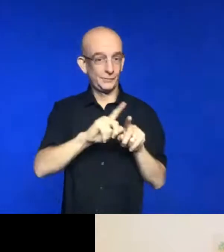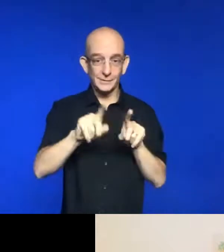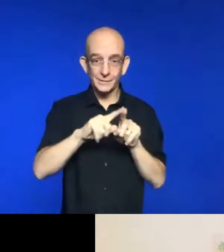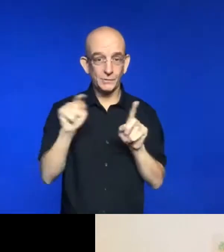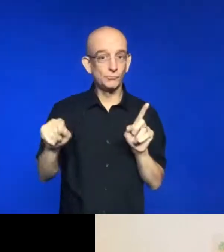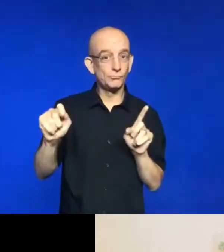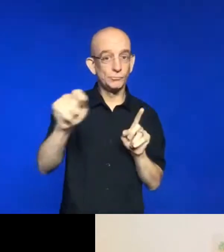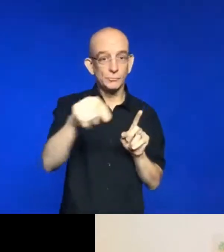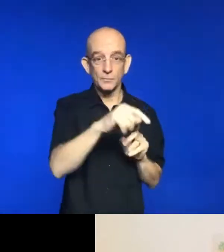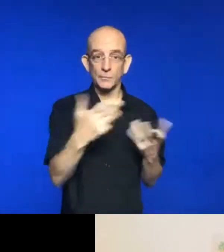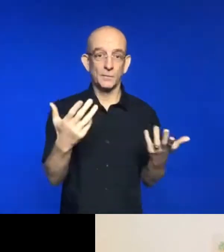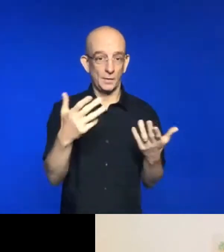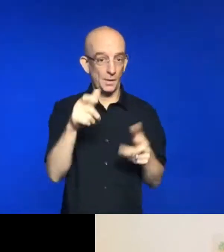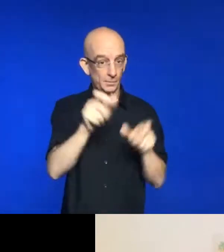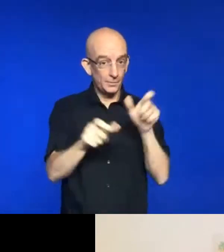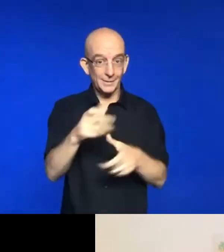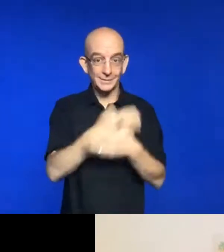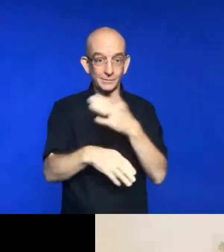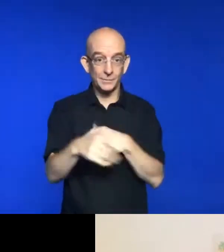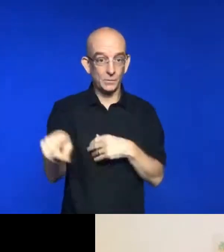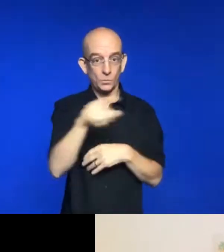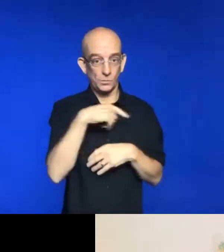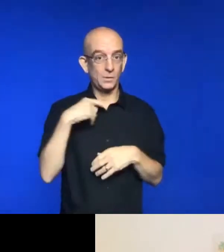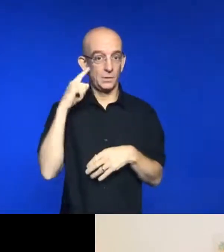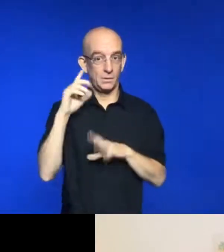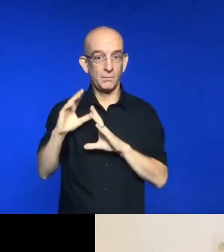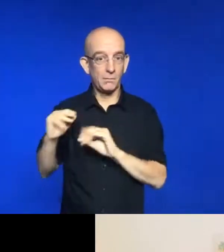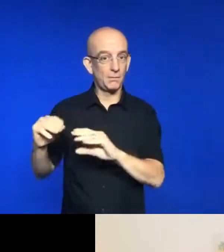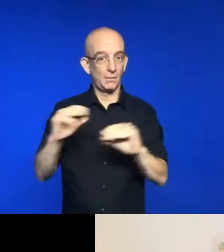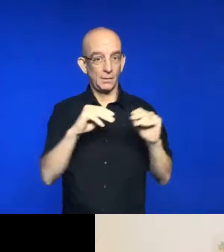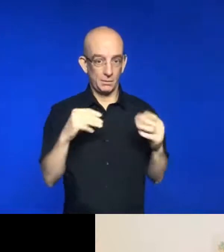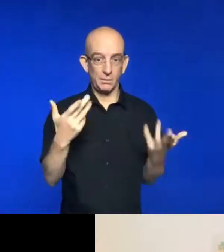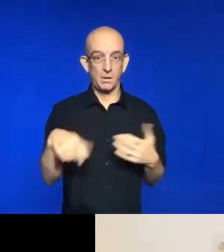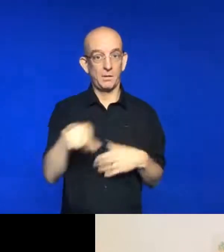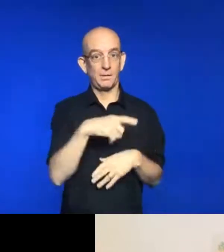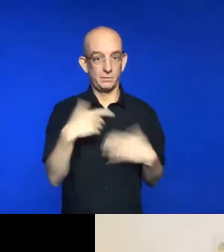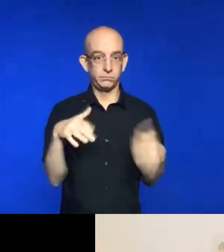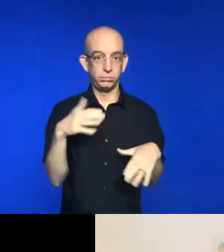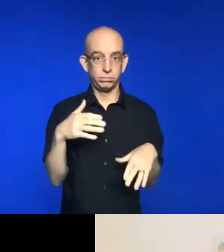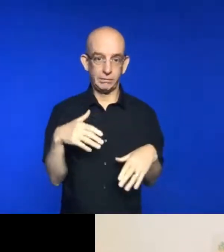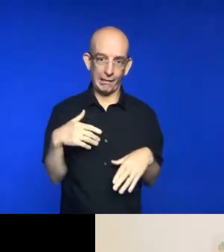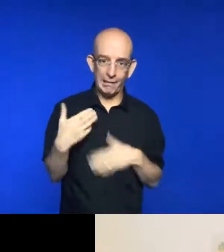have paid a very high cost, high price when it comes to